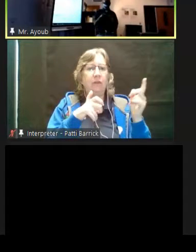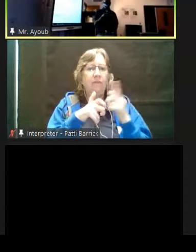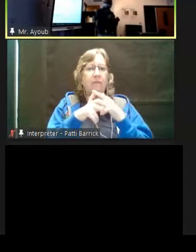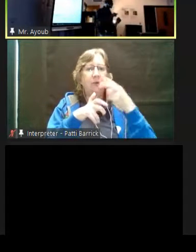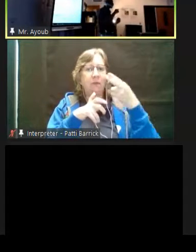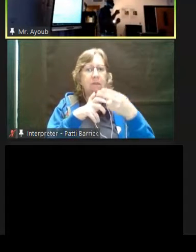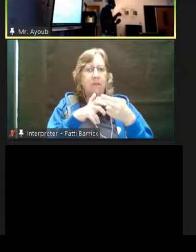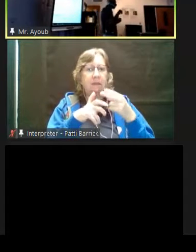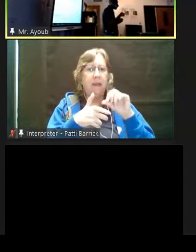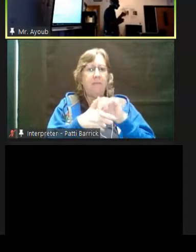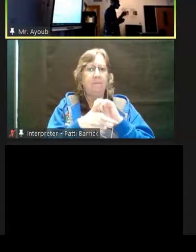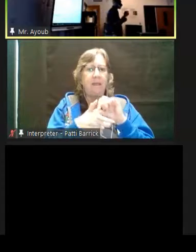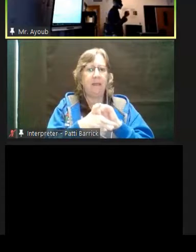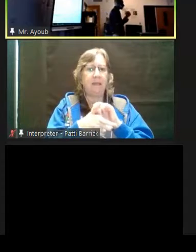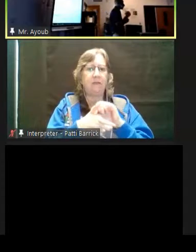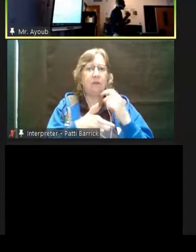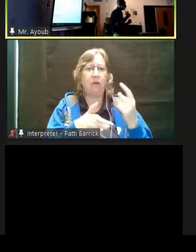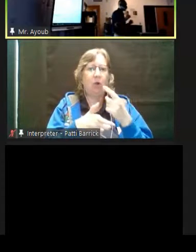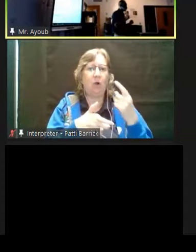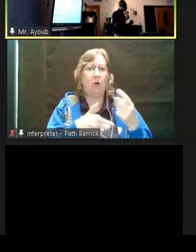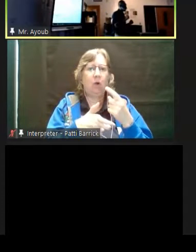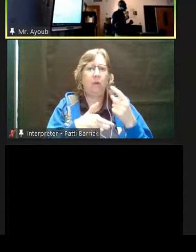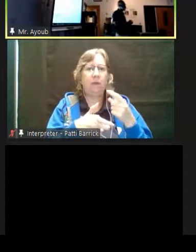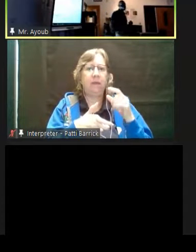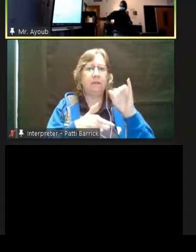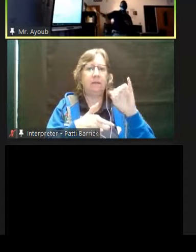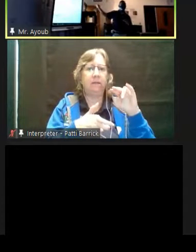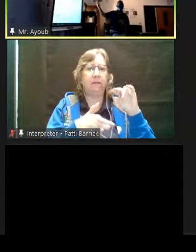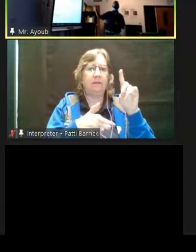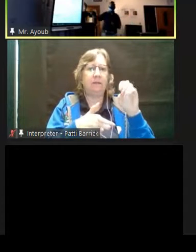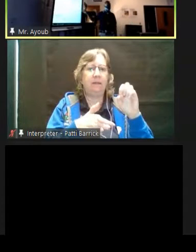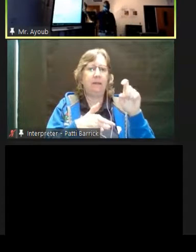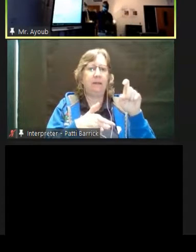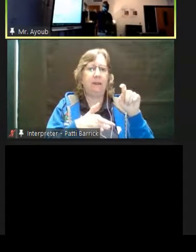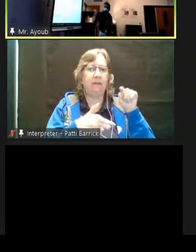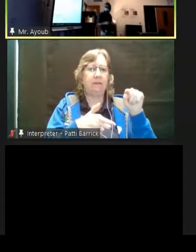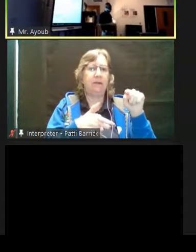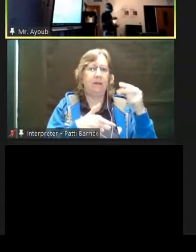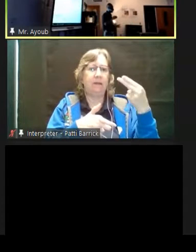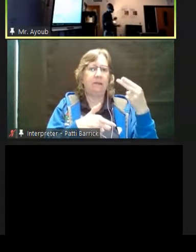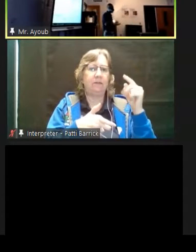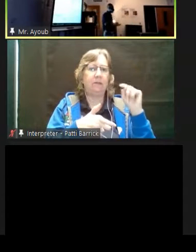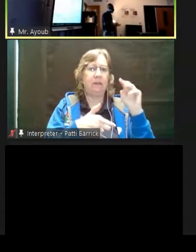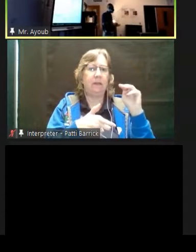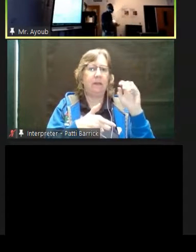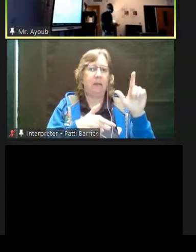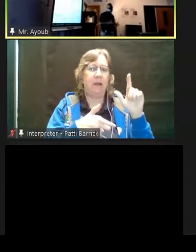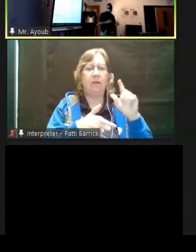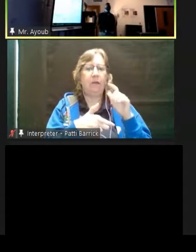sites should be called index.html, but we're not doing it here. Okay, so again, so if you